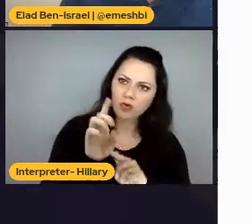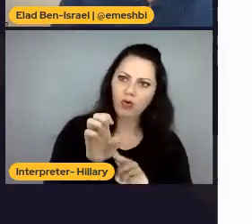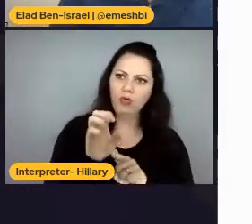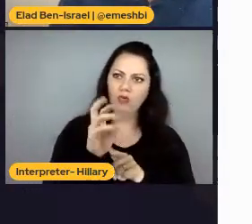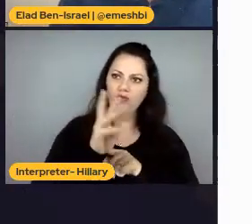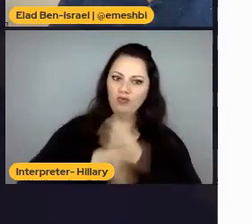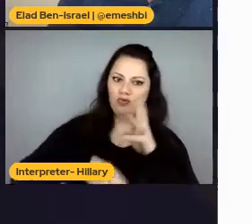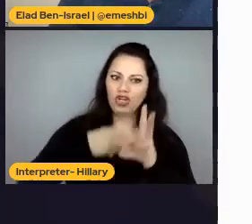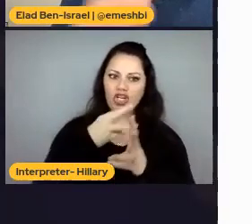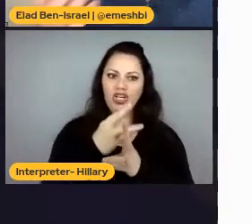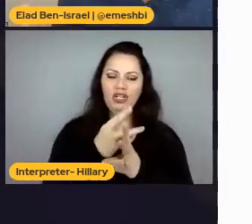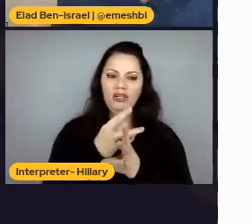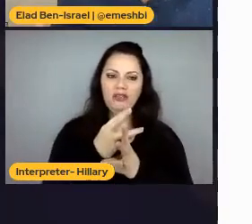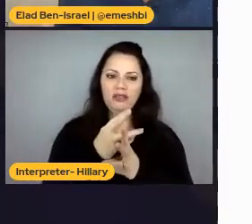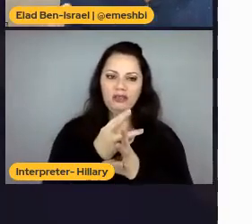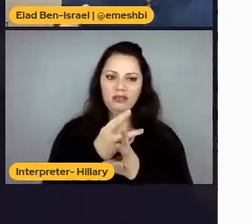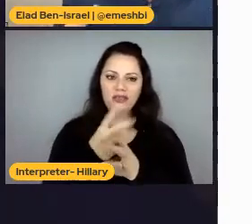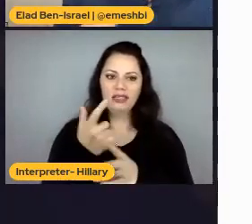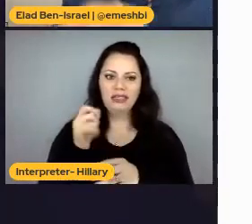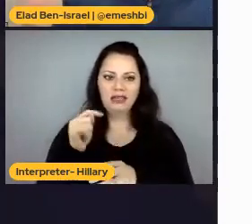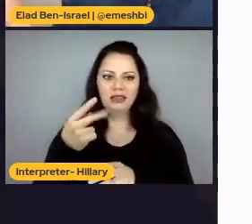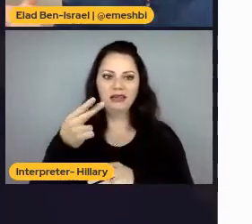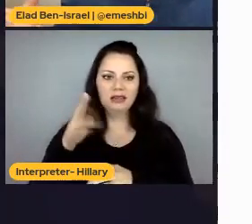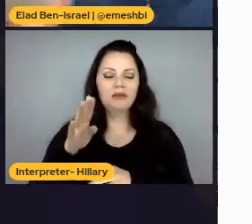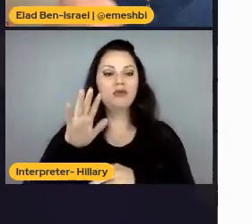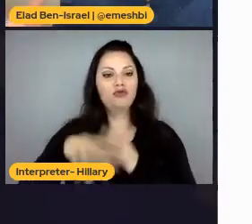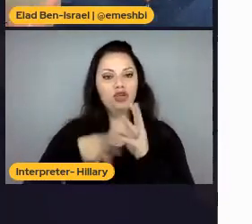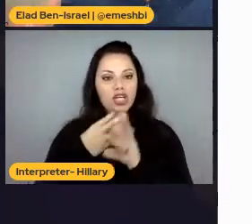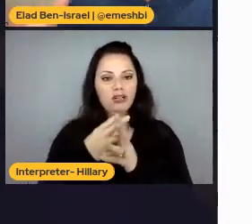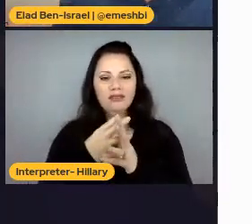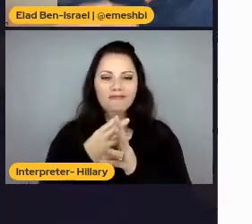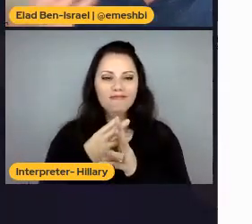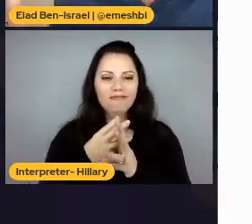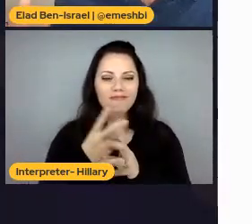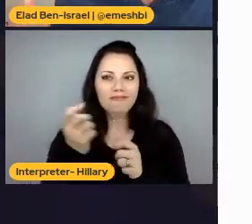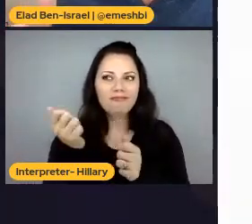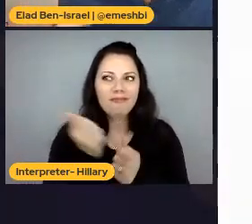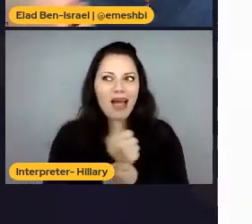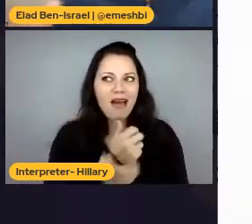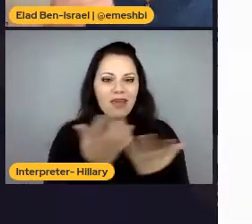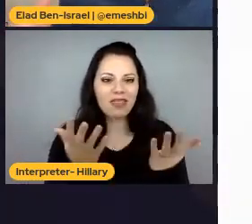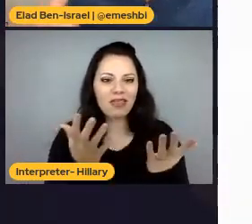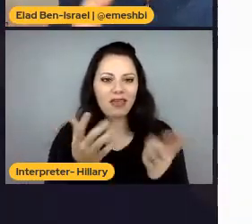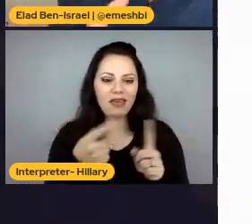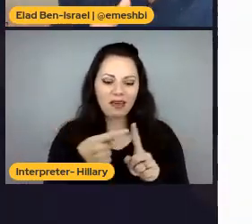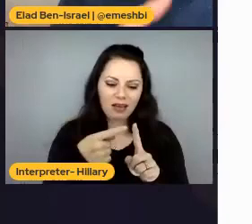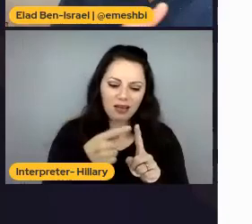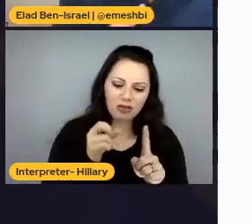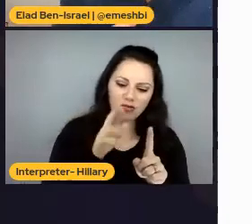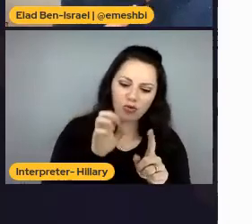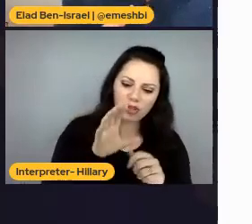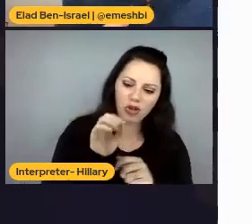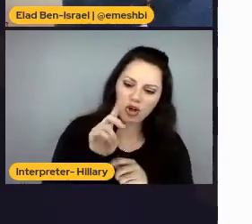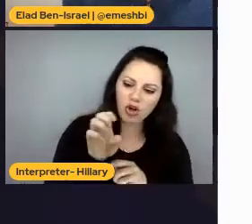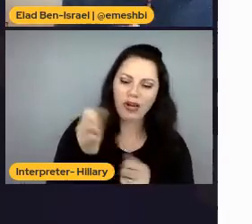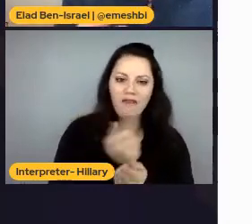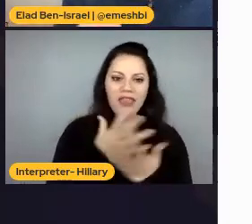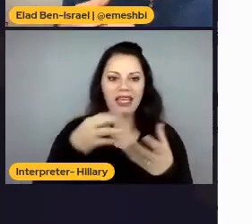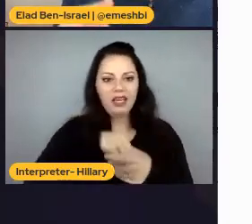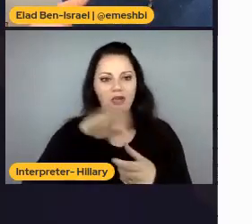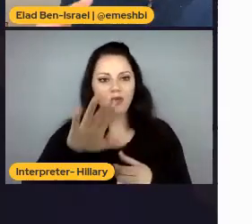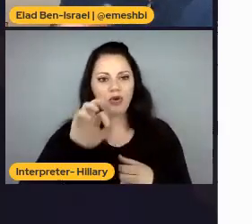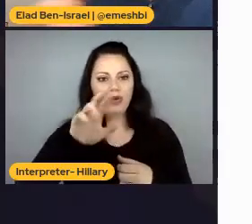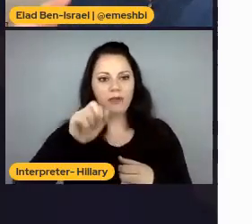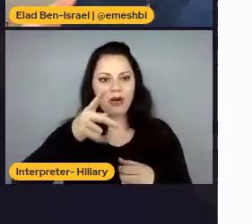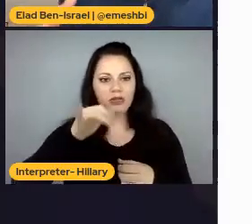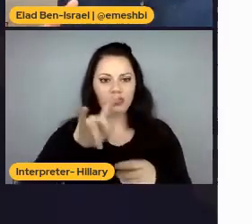world and GitOps world, everything is source code. Everything is in your repository. And